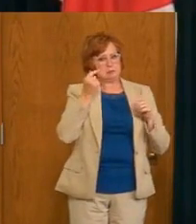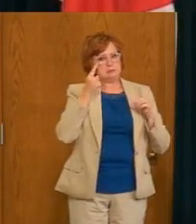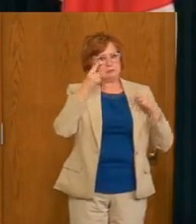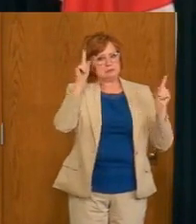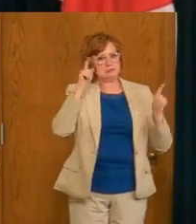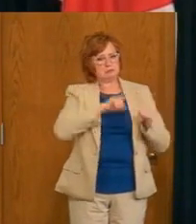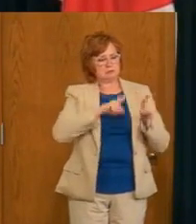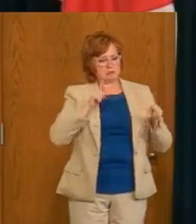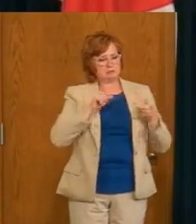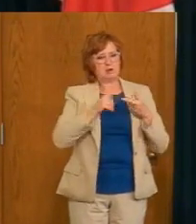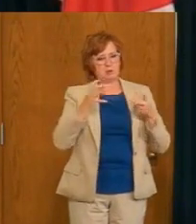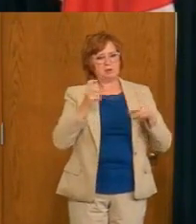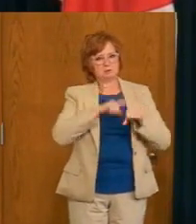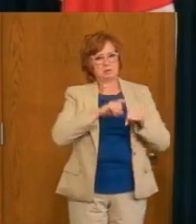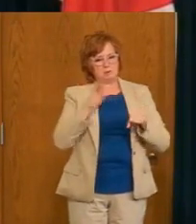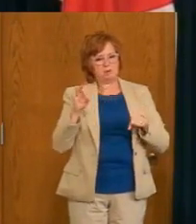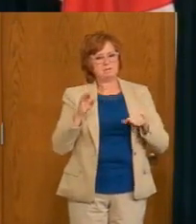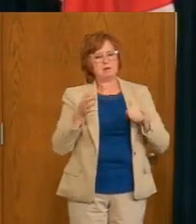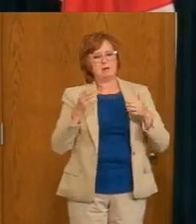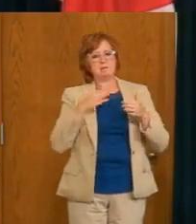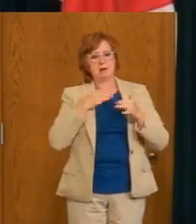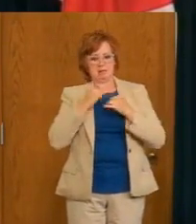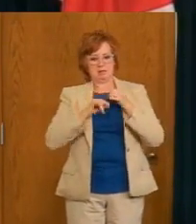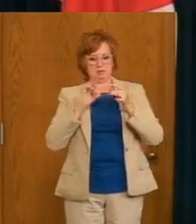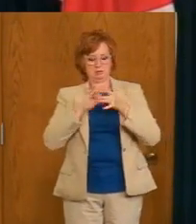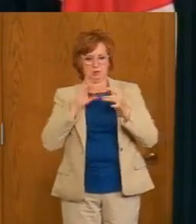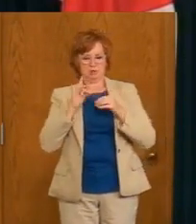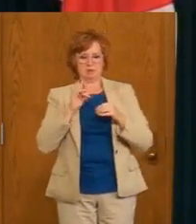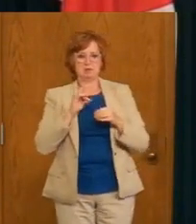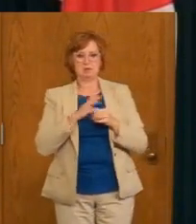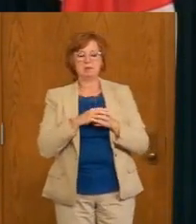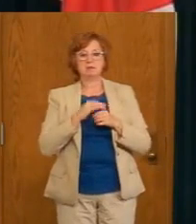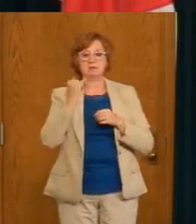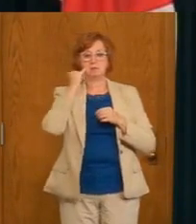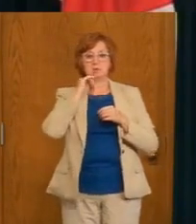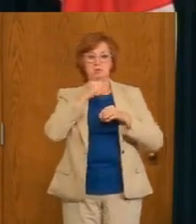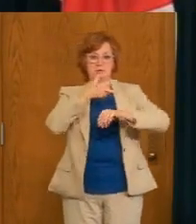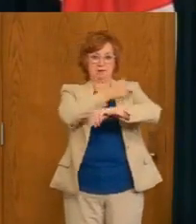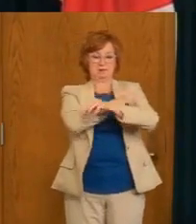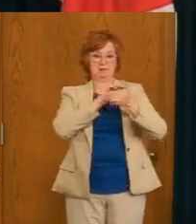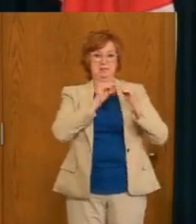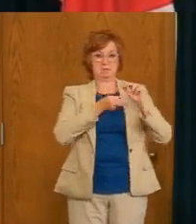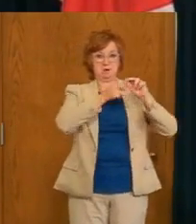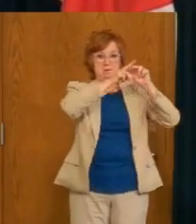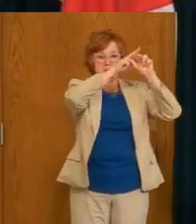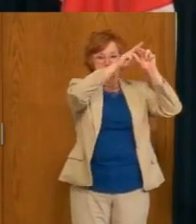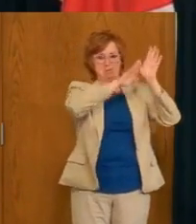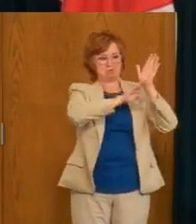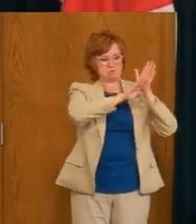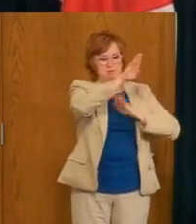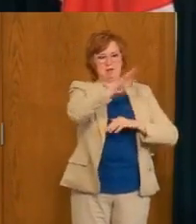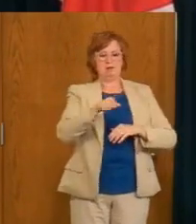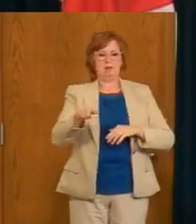you went. That's what needs to be different this year. But otherwise, I think all of us are looking forward to some,